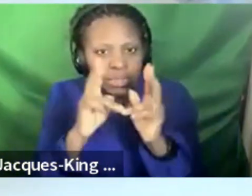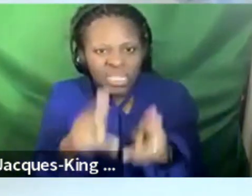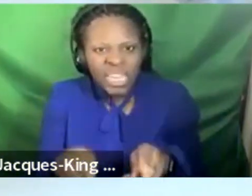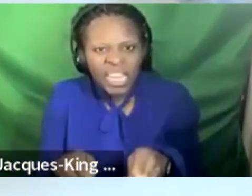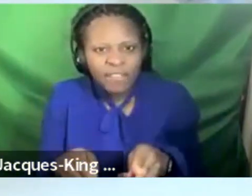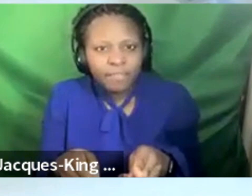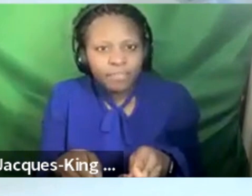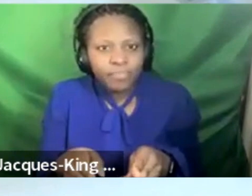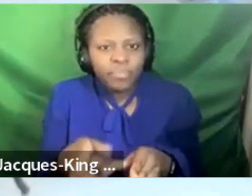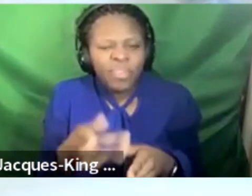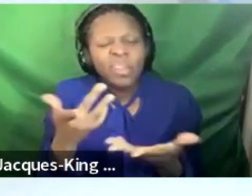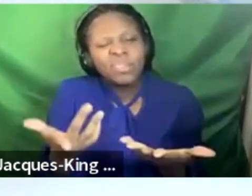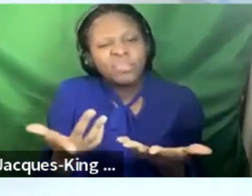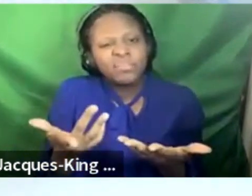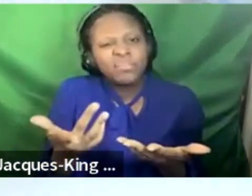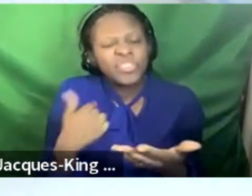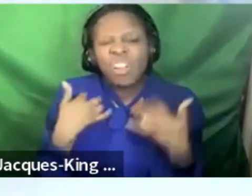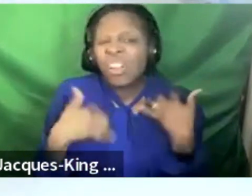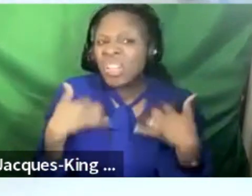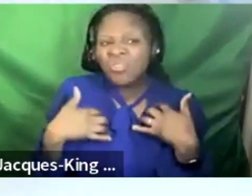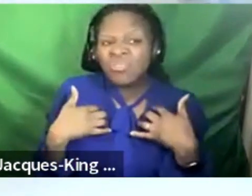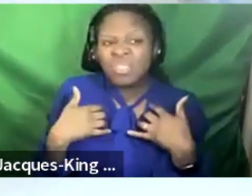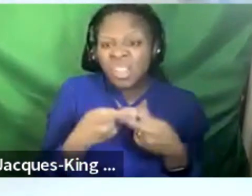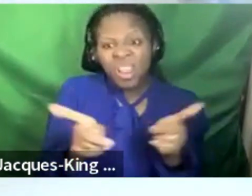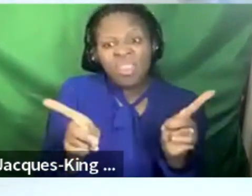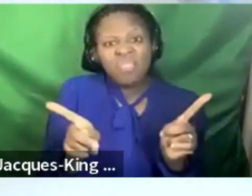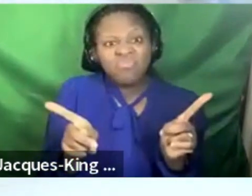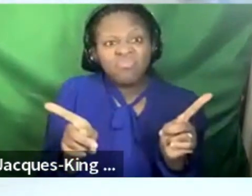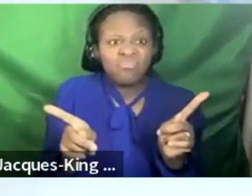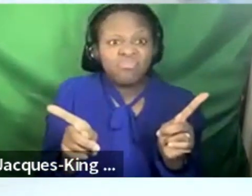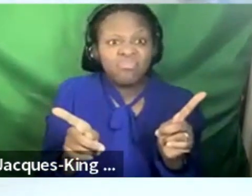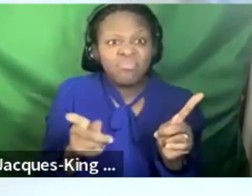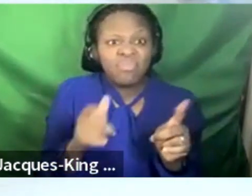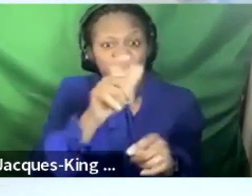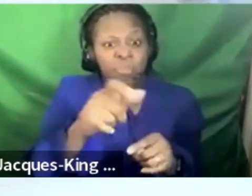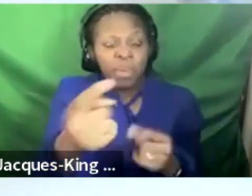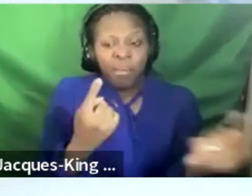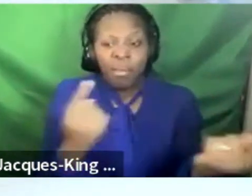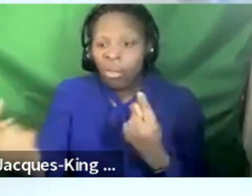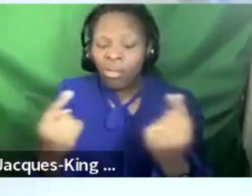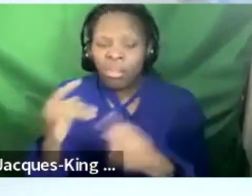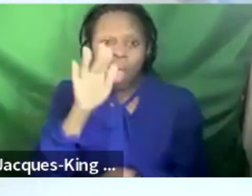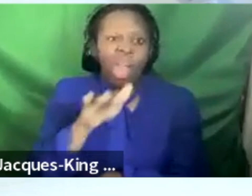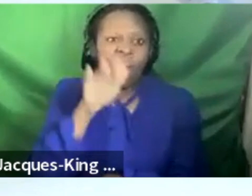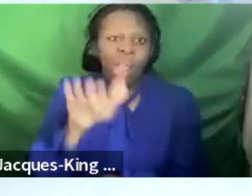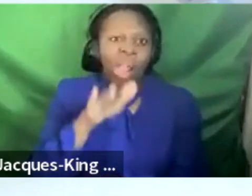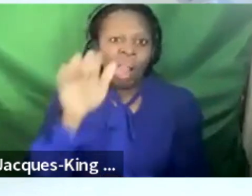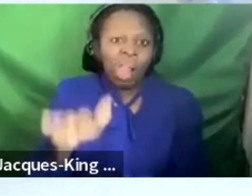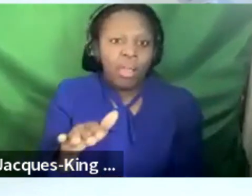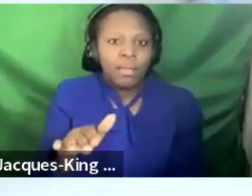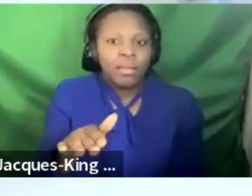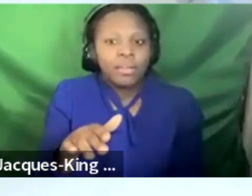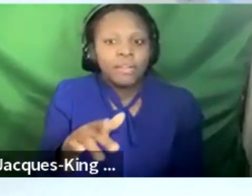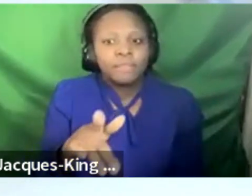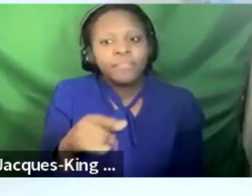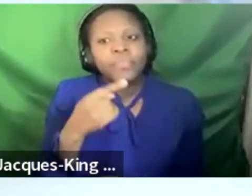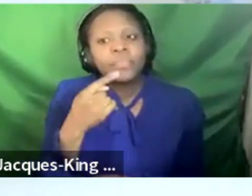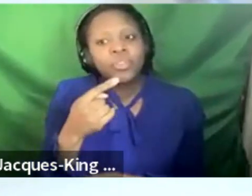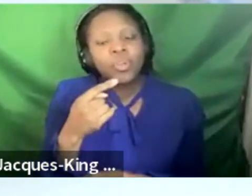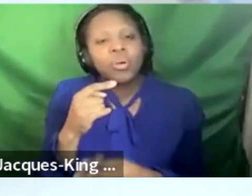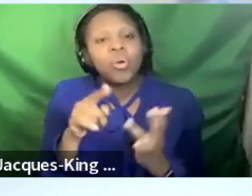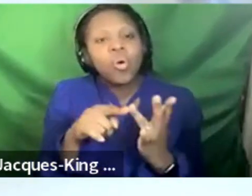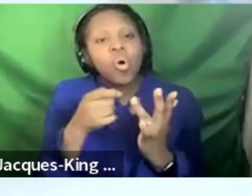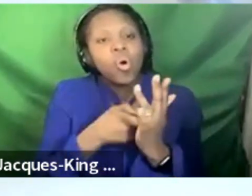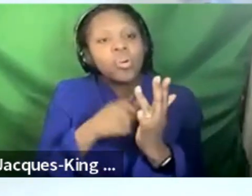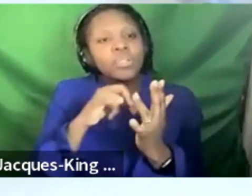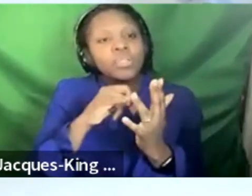mourning. But she seems to be not that much in mourning, she just is not interested in any of the suitors that keep